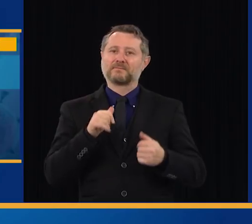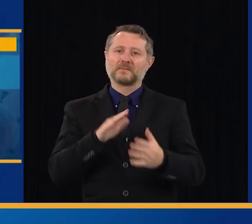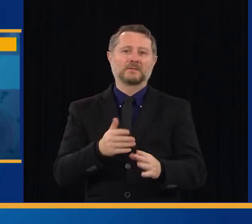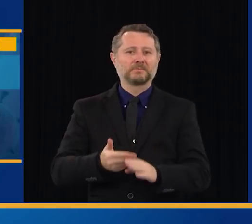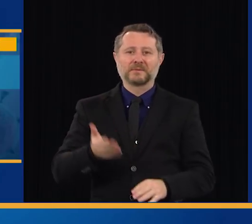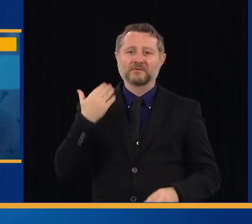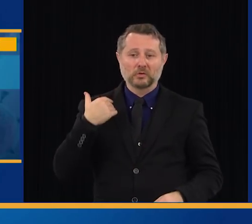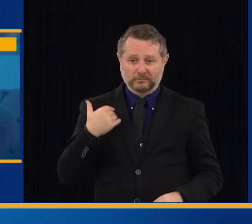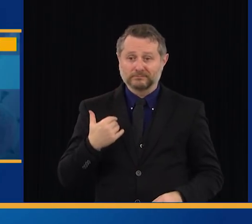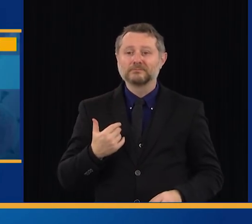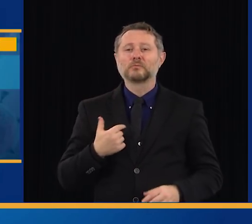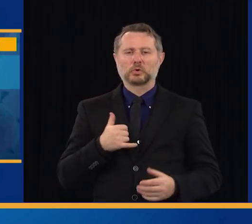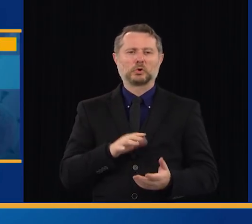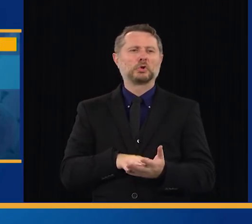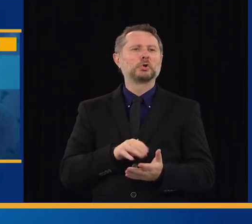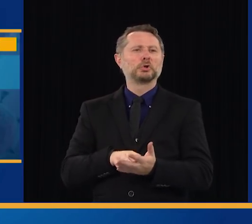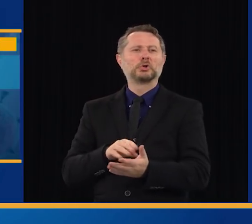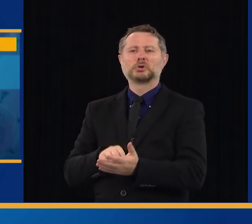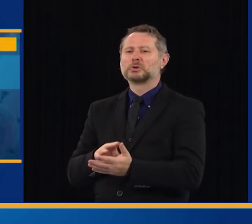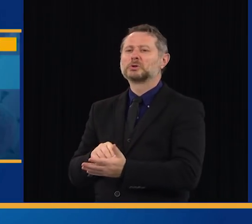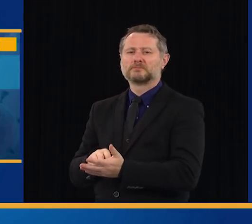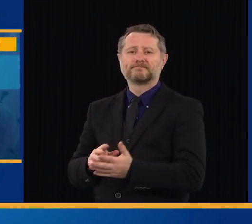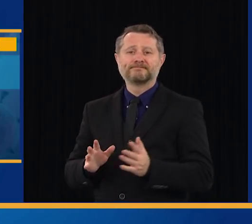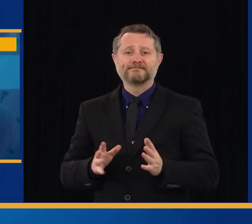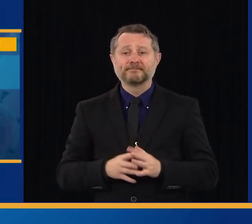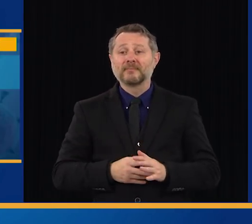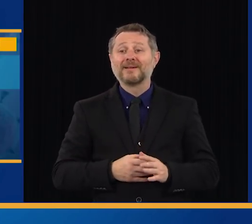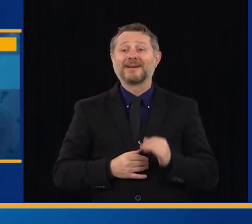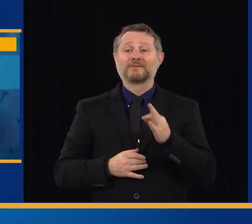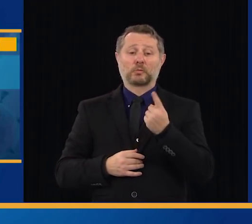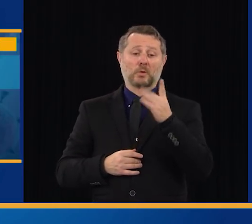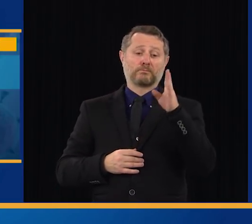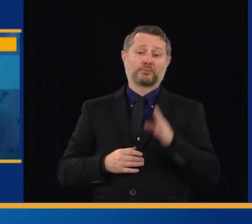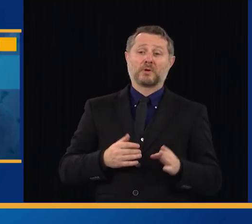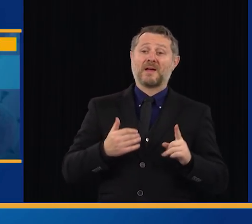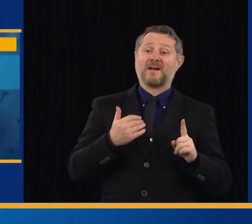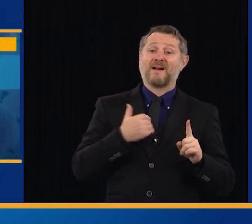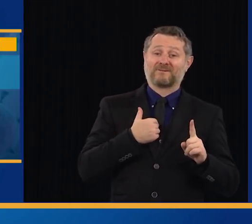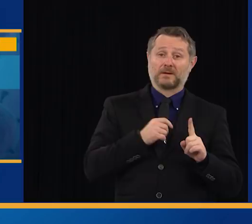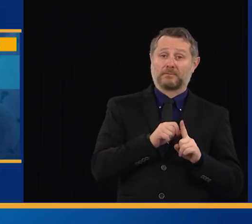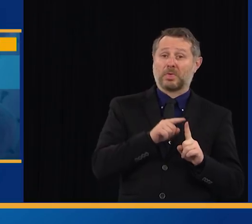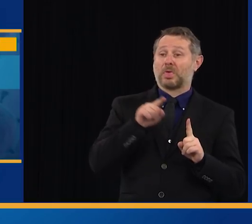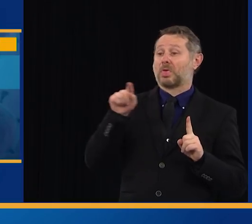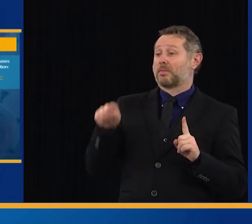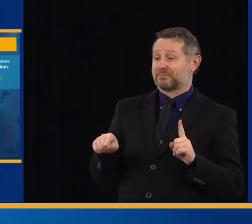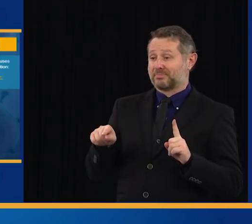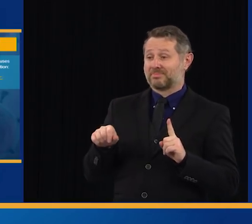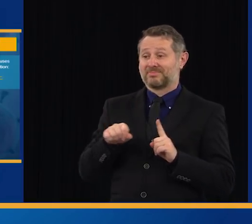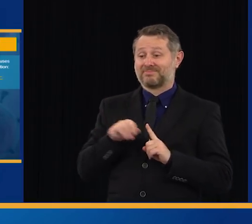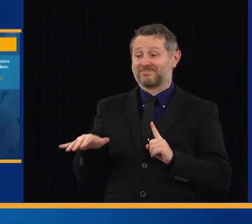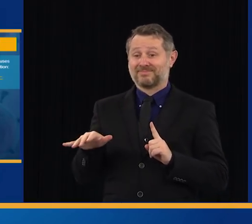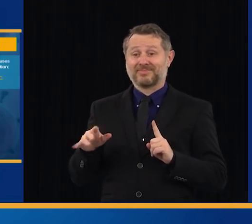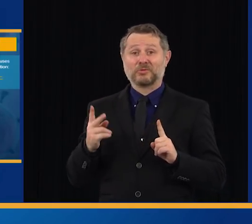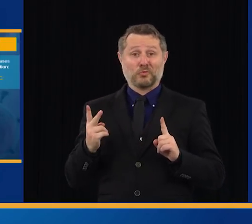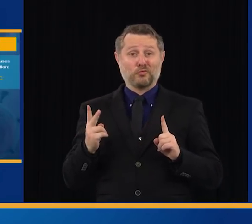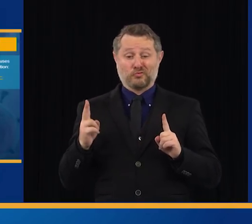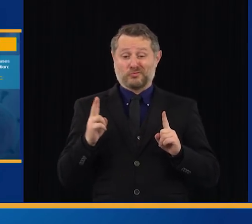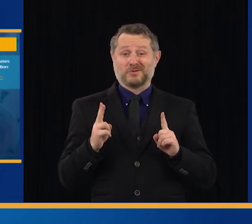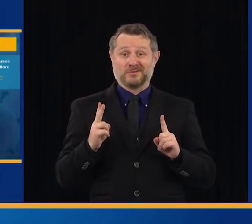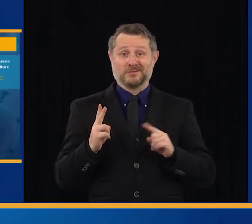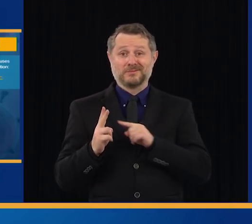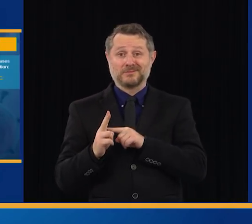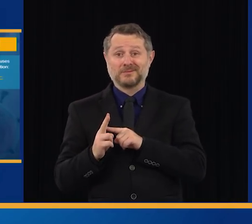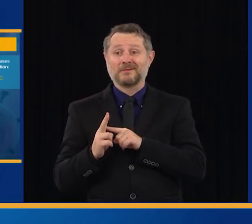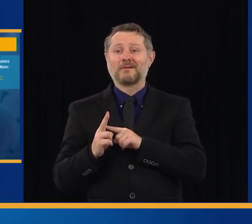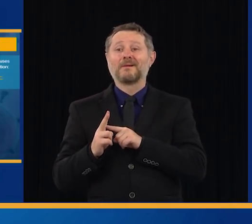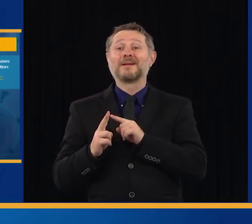out. If the virus spread increases to the place where one person infects 2 people, that